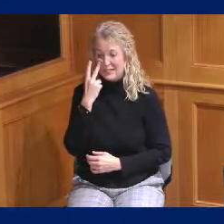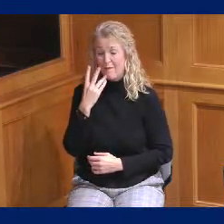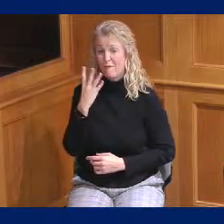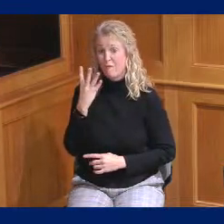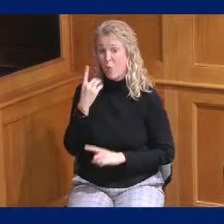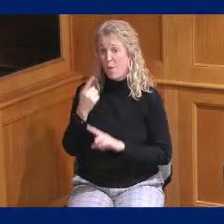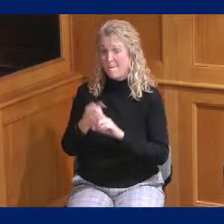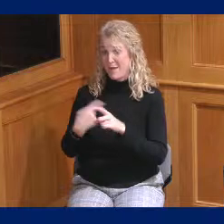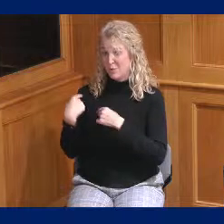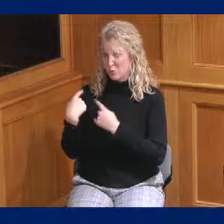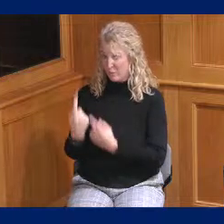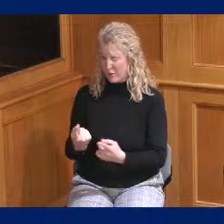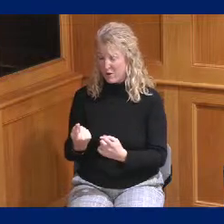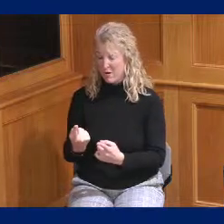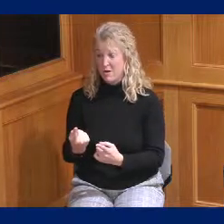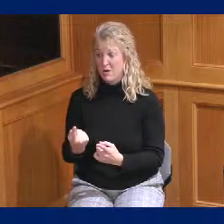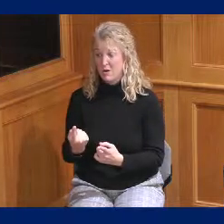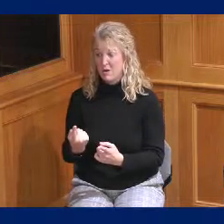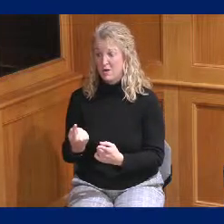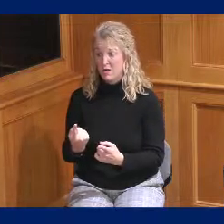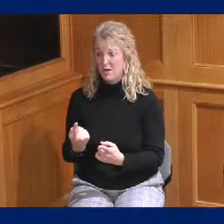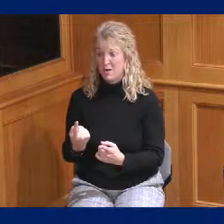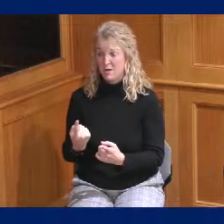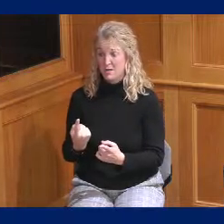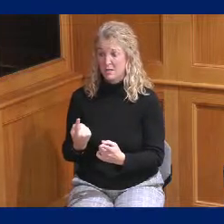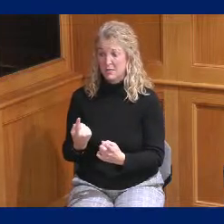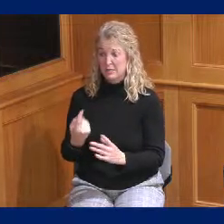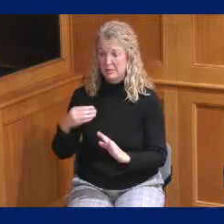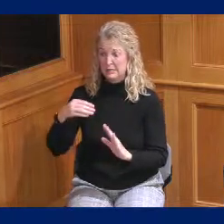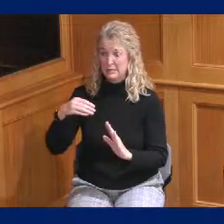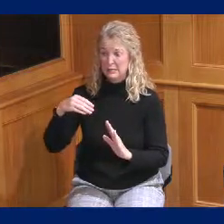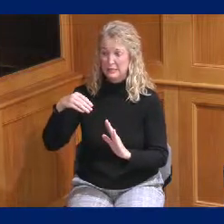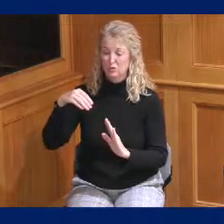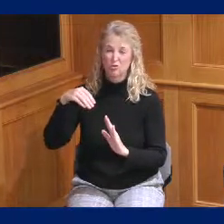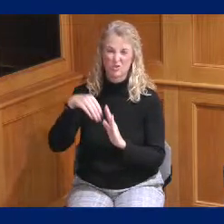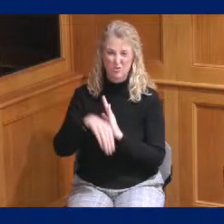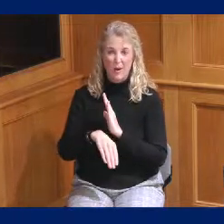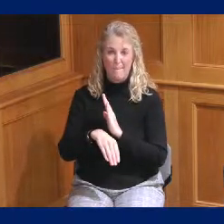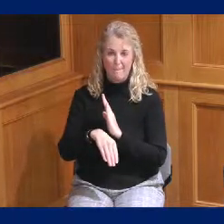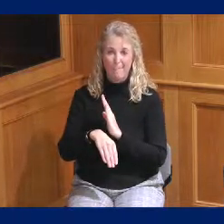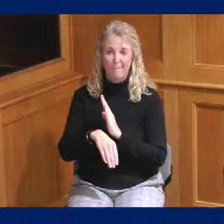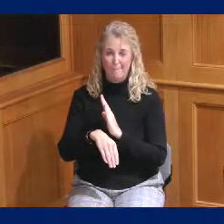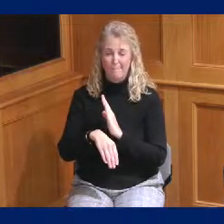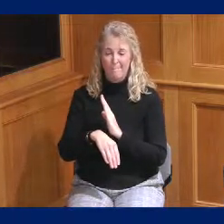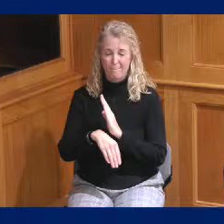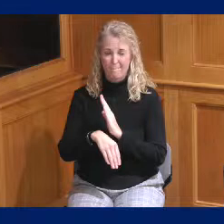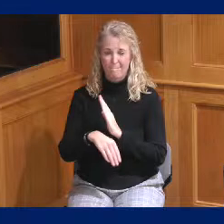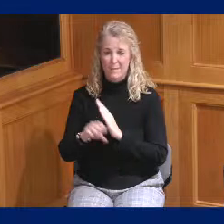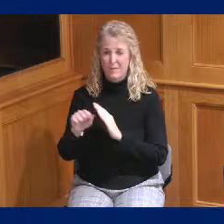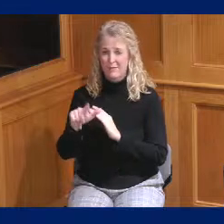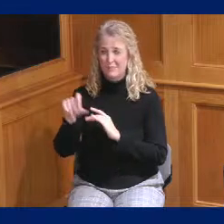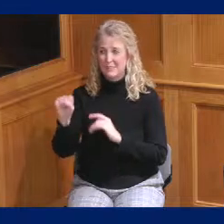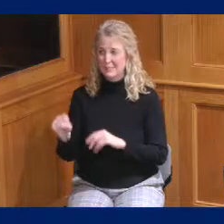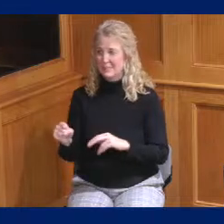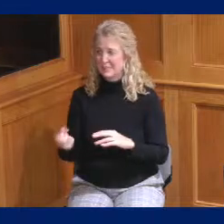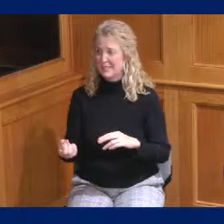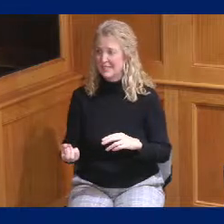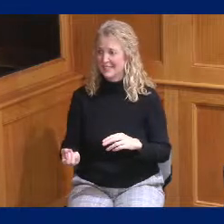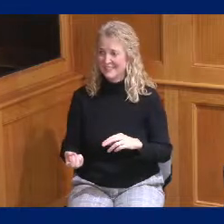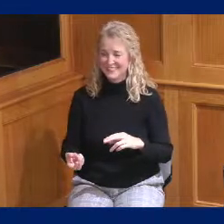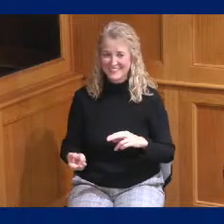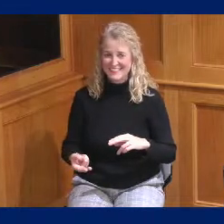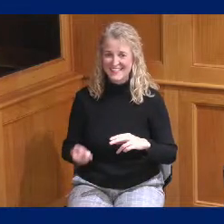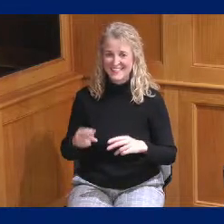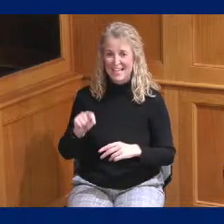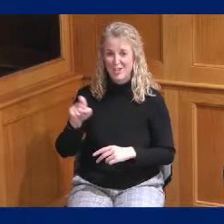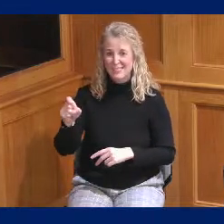have a report as being a year-over-year decline from 2024. So